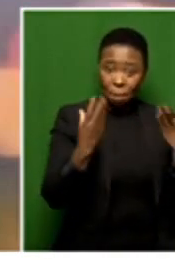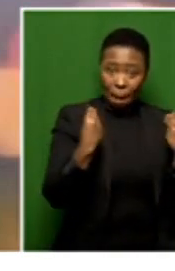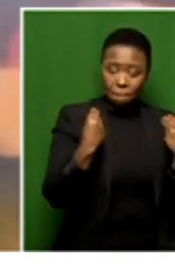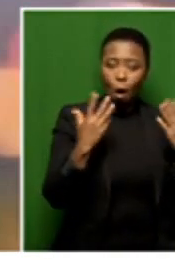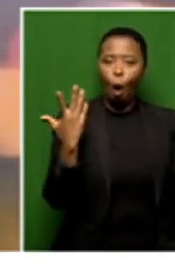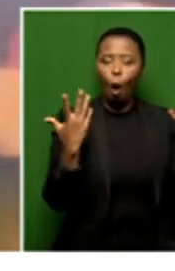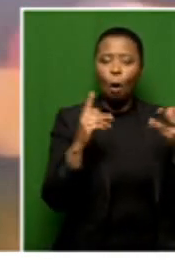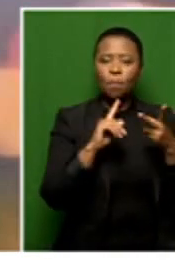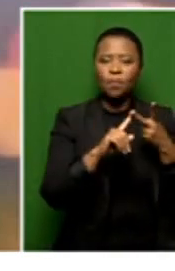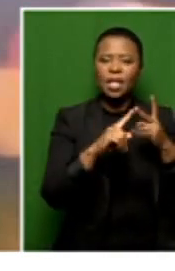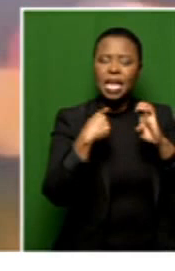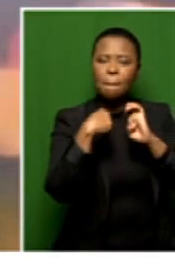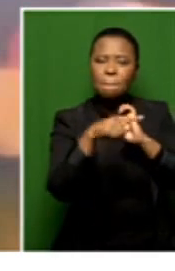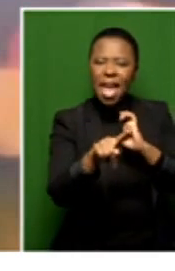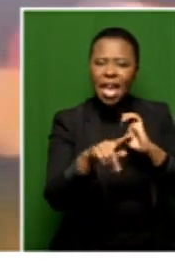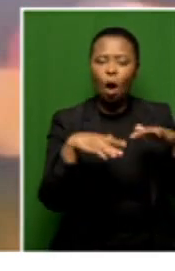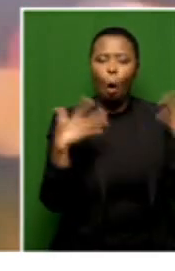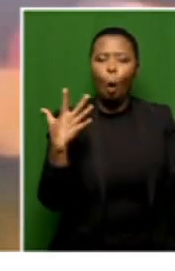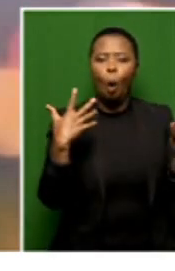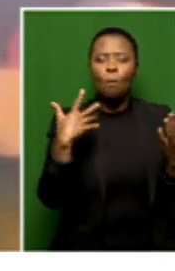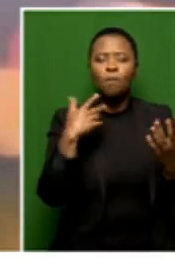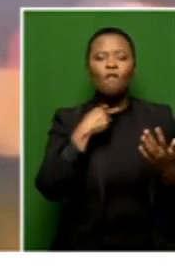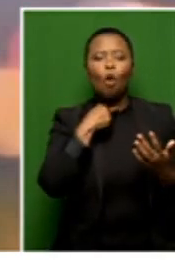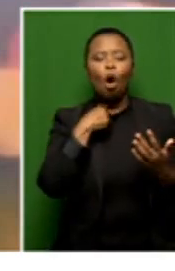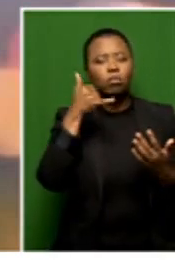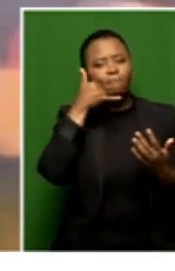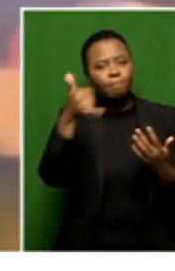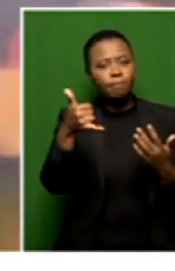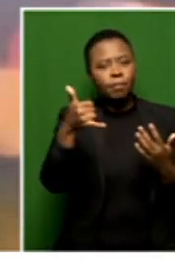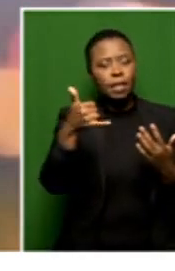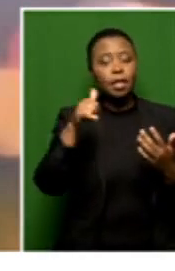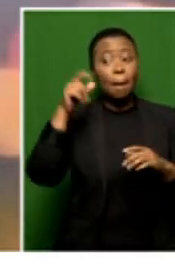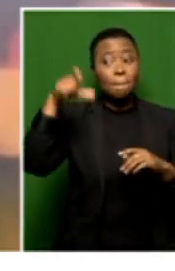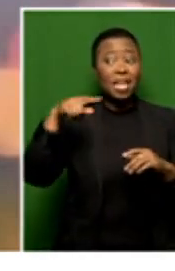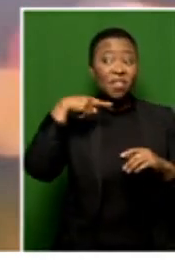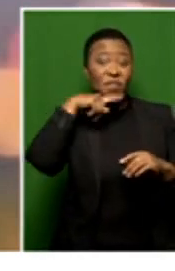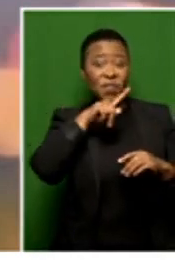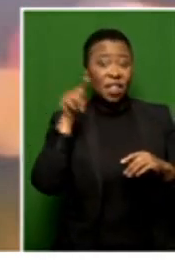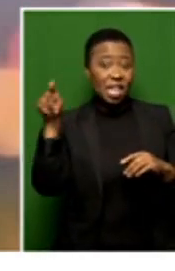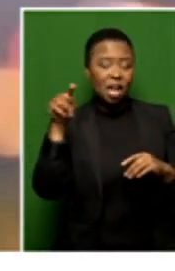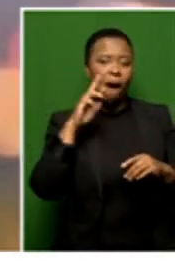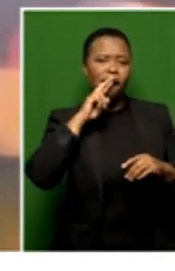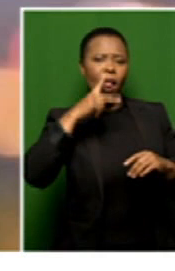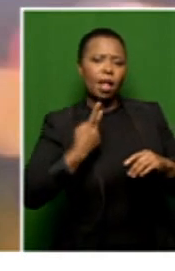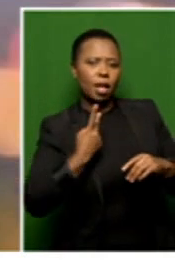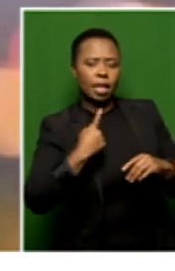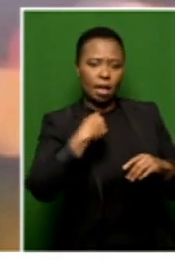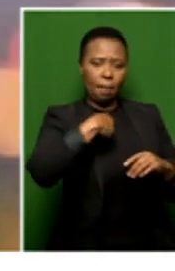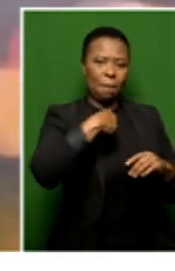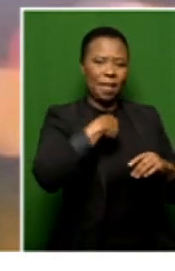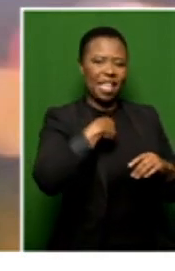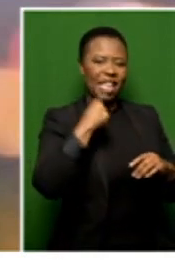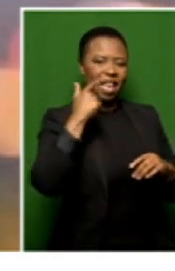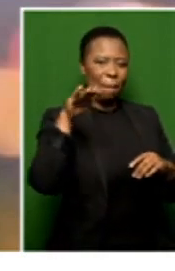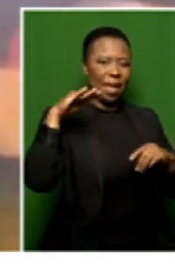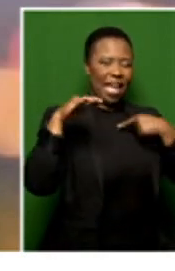form of an SMS, email, or even a voice call where a fraudster would impersonate, for example, a banking official and say, hey,